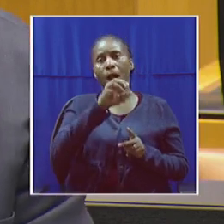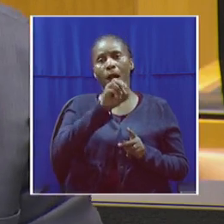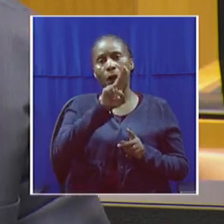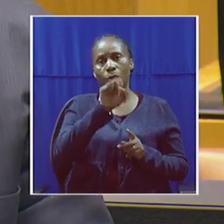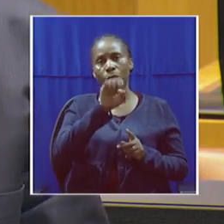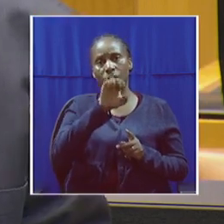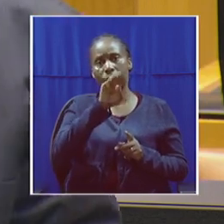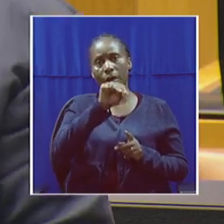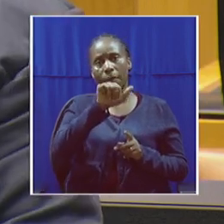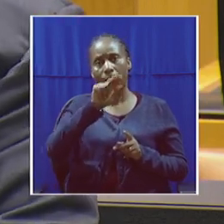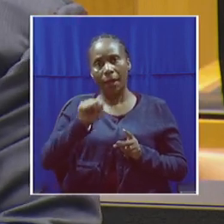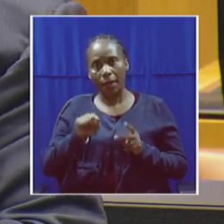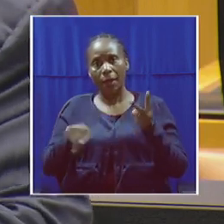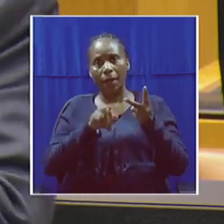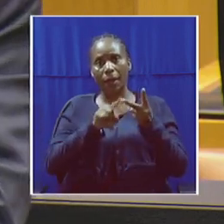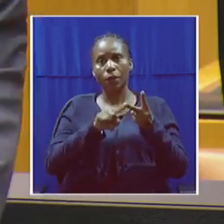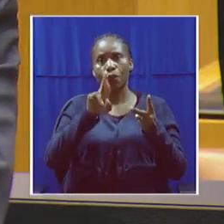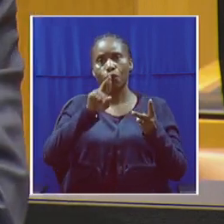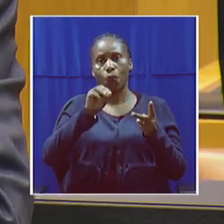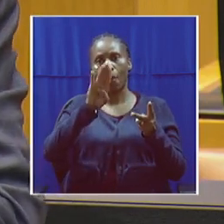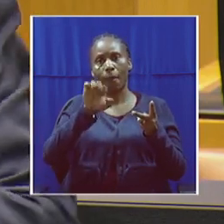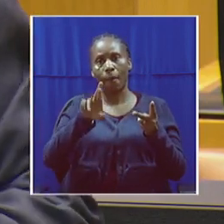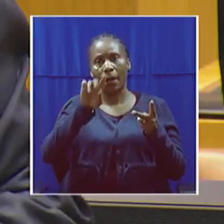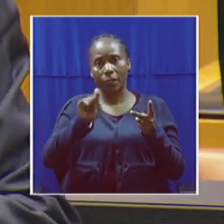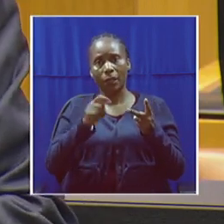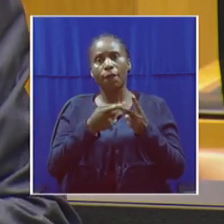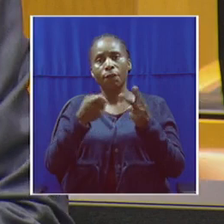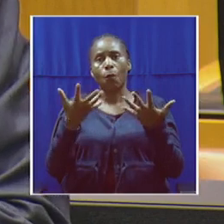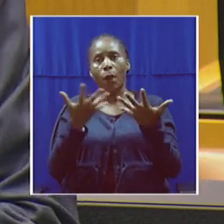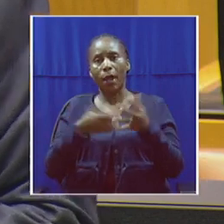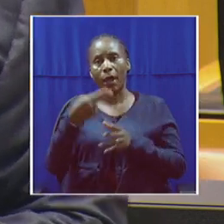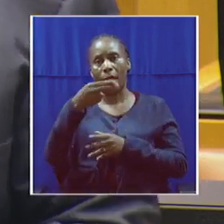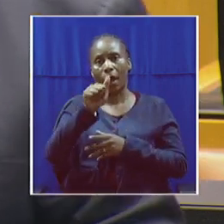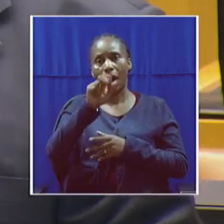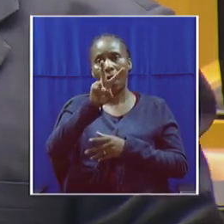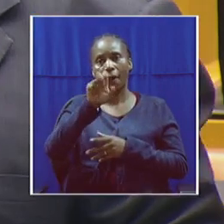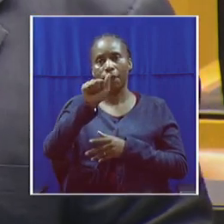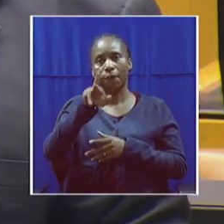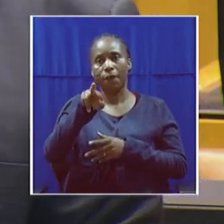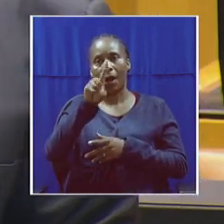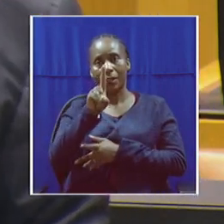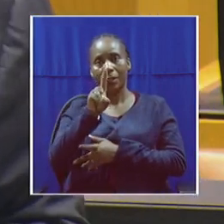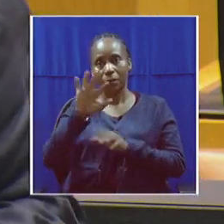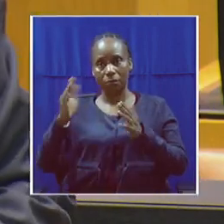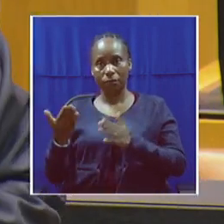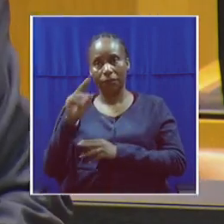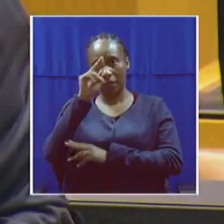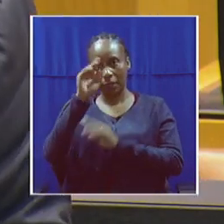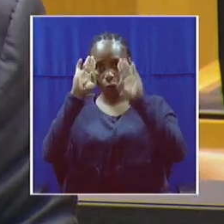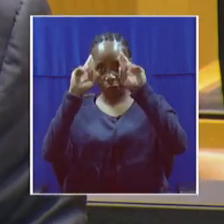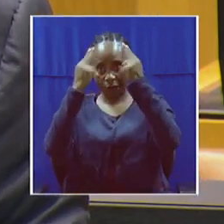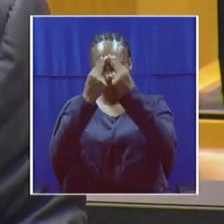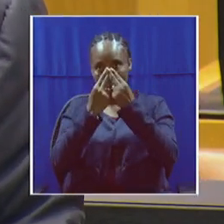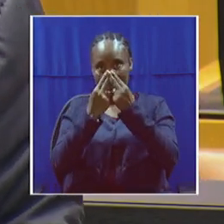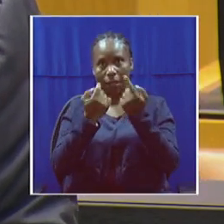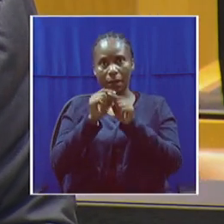Lawrence from Harvard University honorable Shan um but I think you